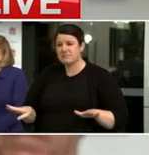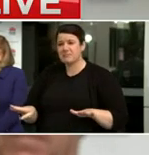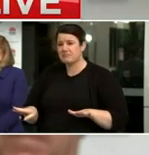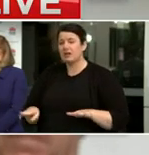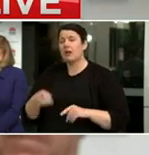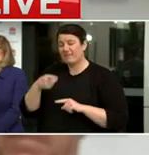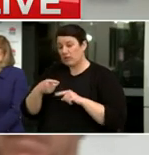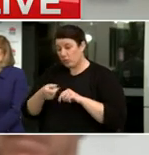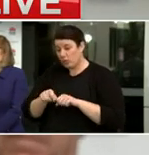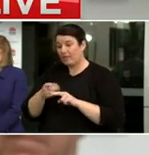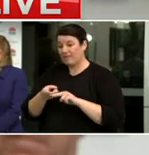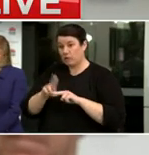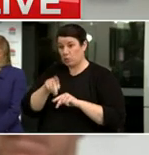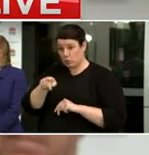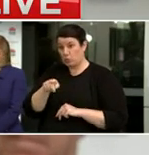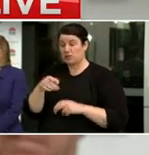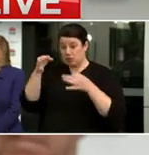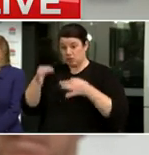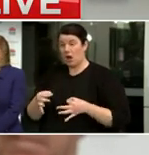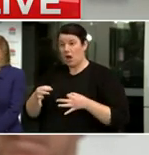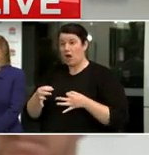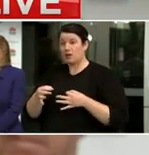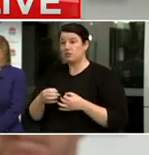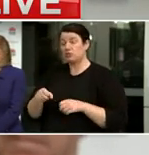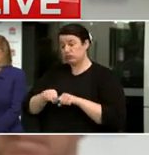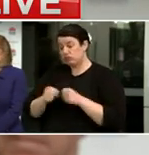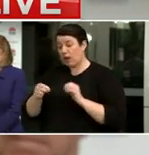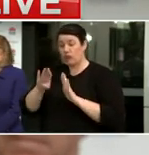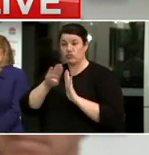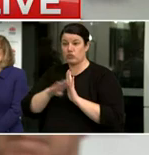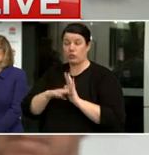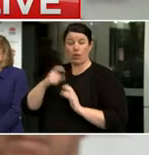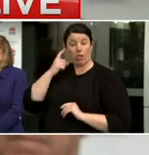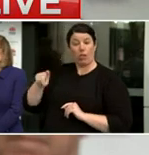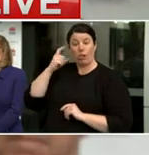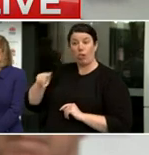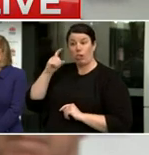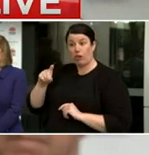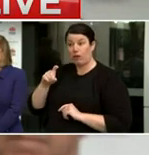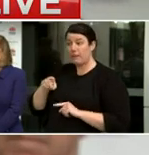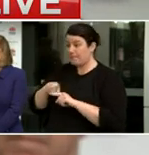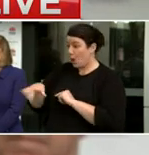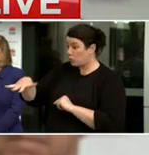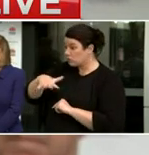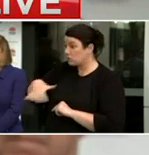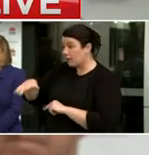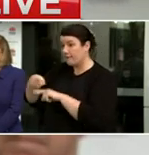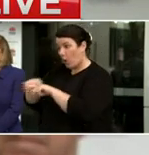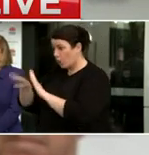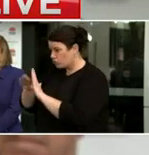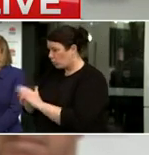or the community. And if you choose to go against what most people in the community think is a